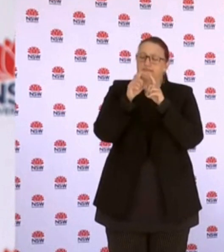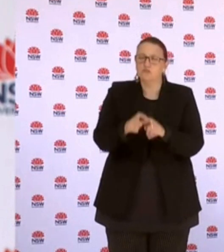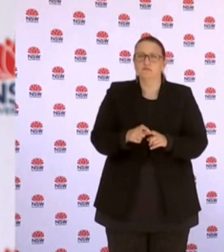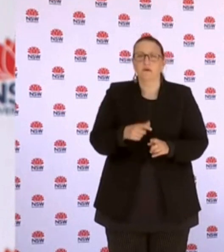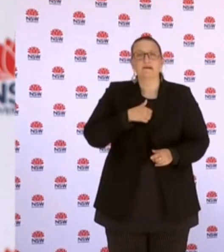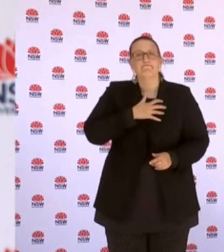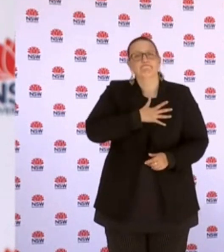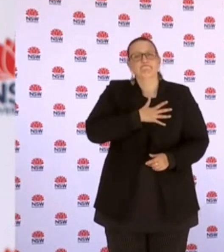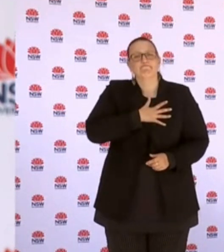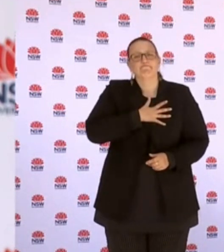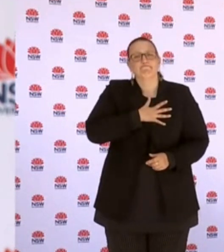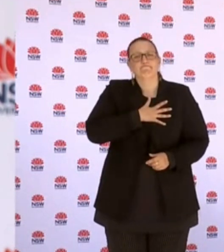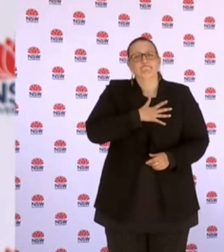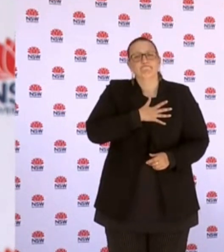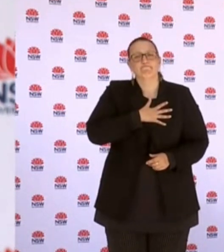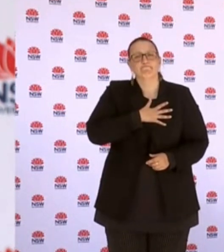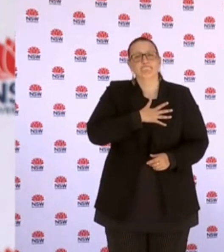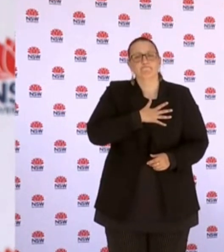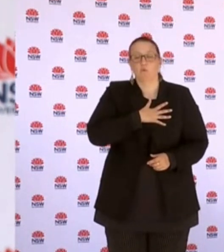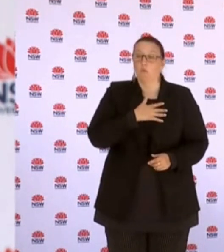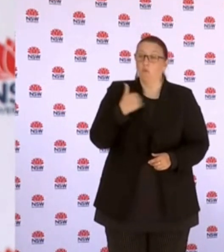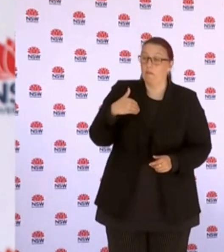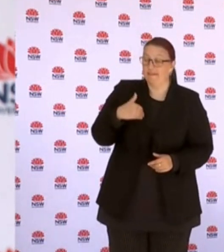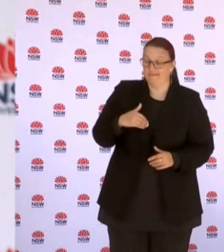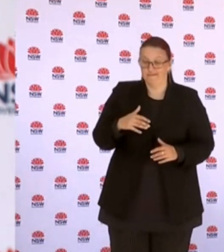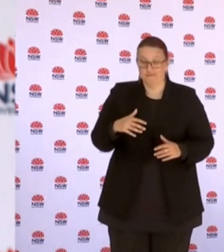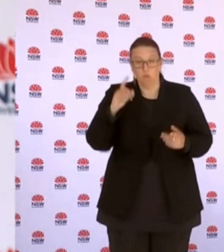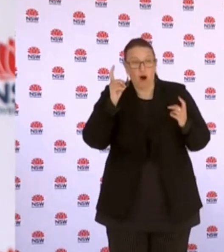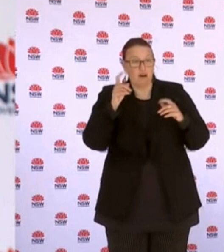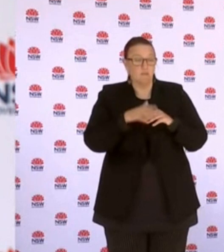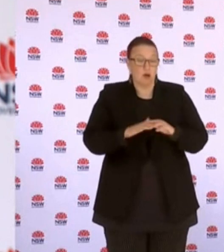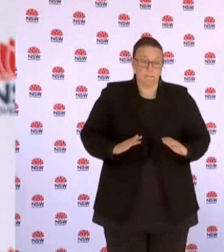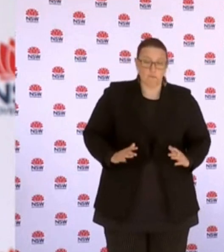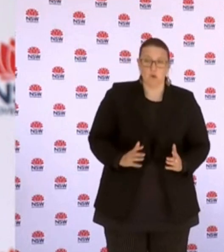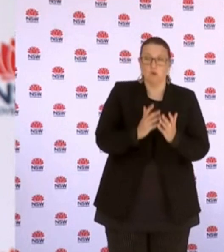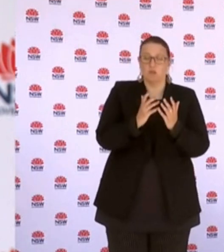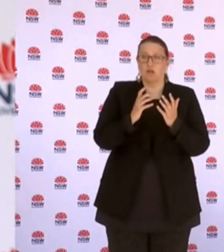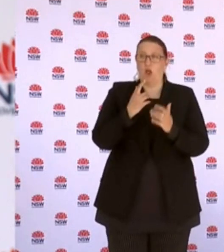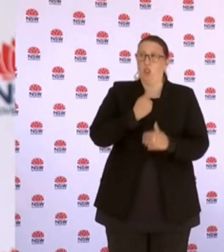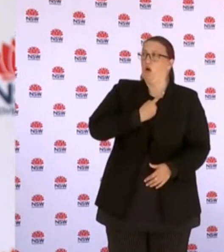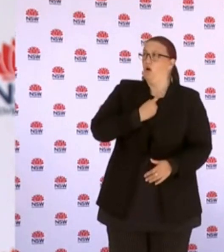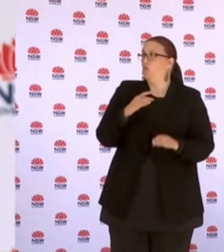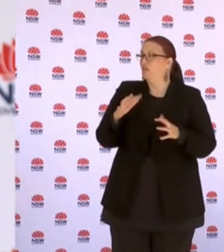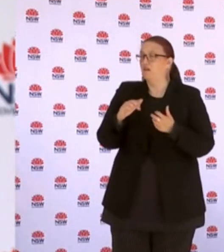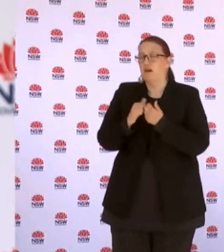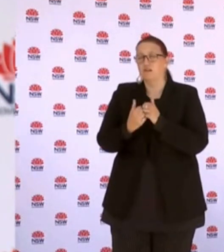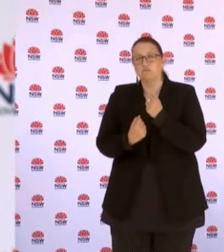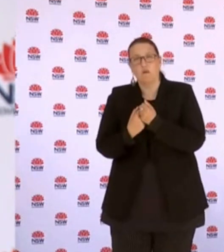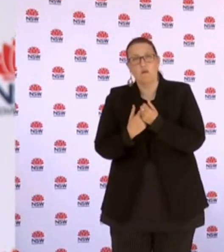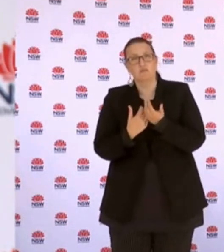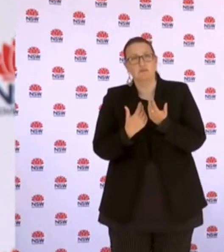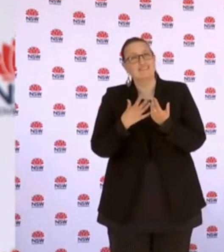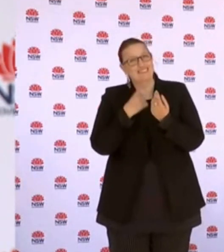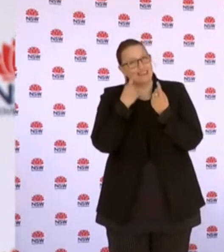heart goes out to those people, and I've certainly made that point, that as far as possible compassion and care and concern has to be the overriding